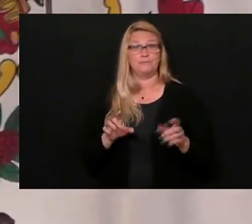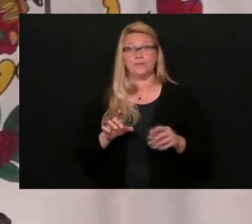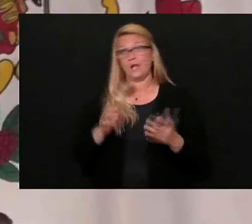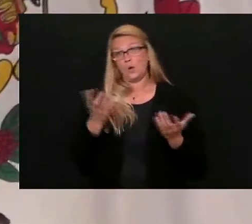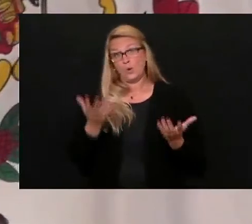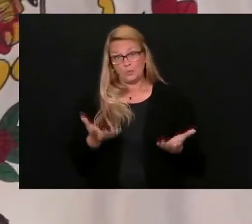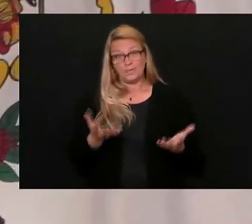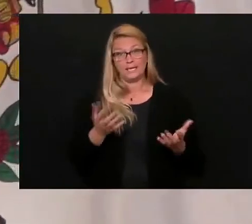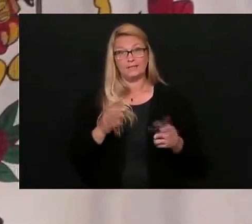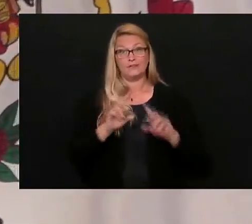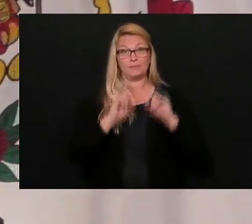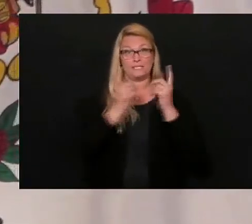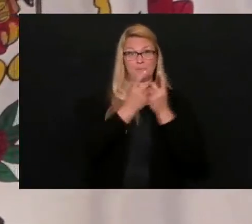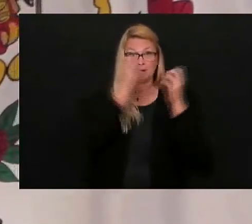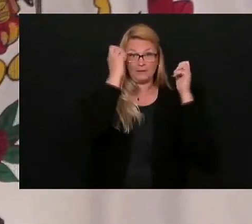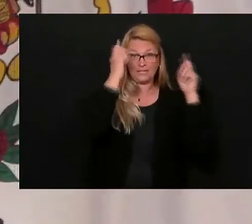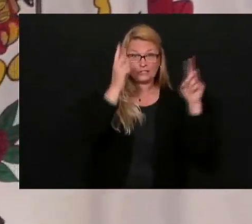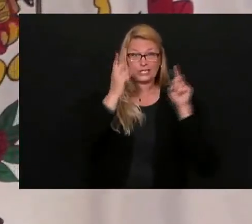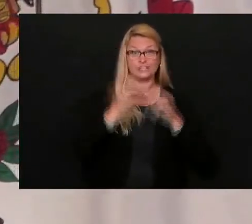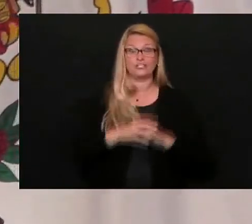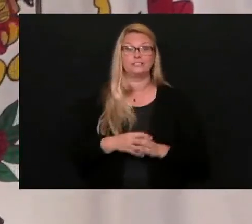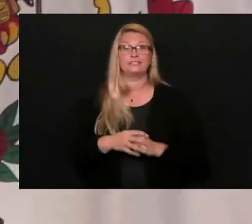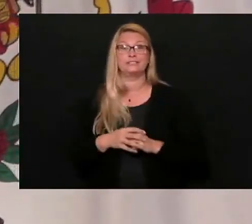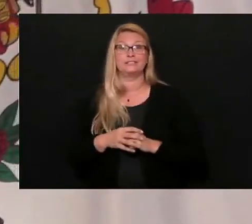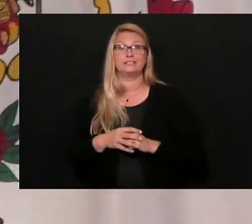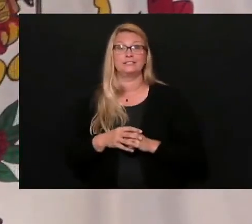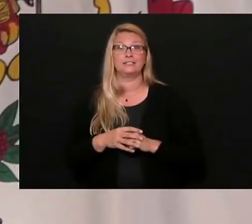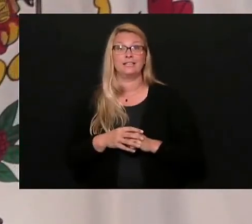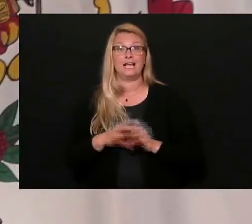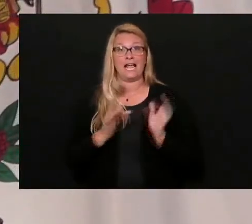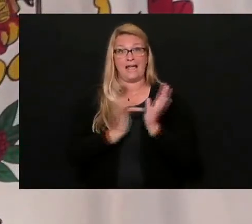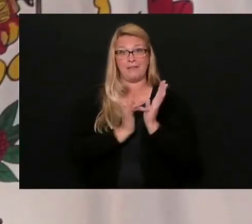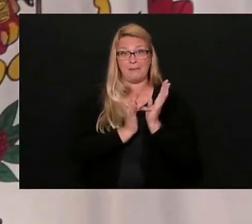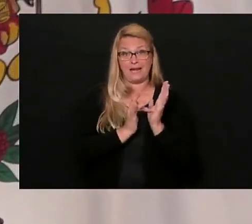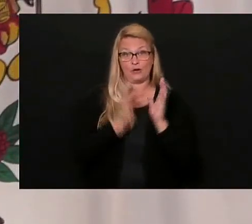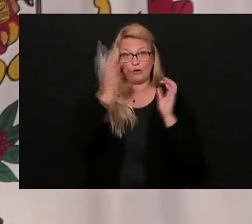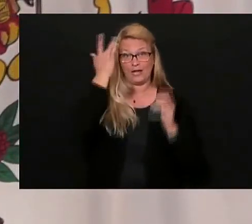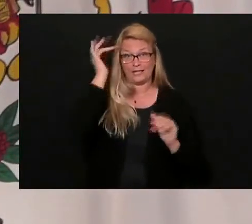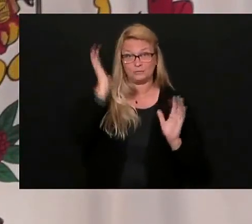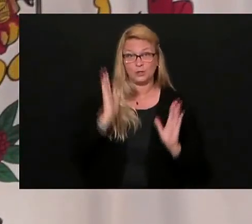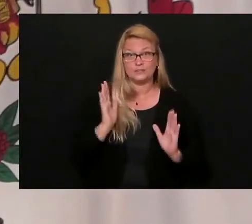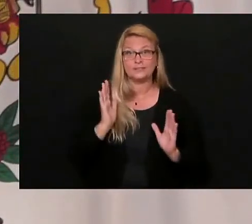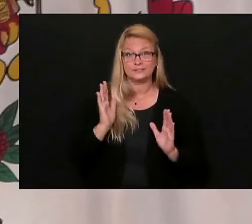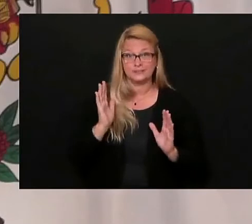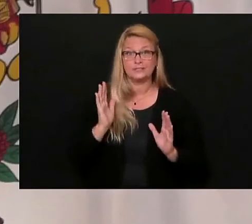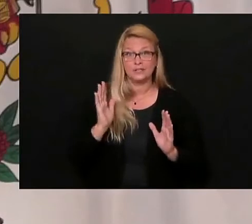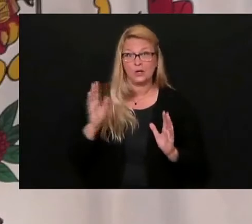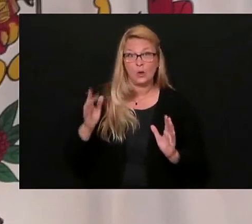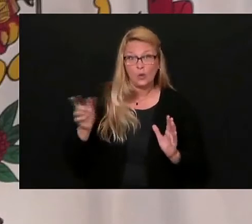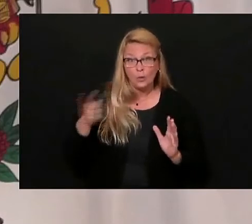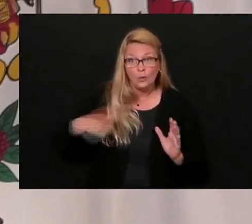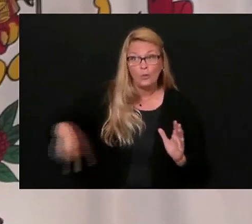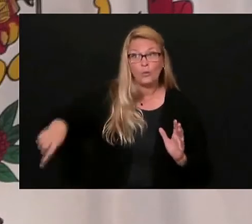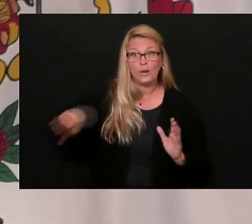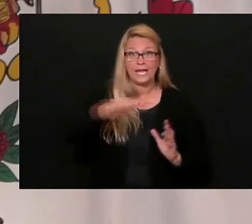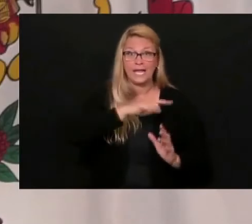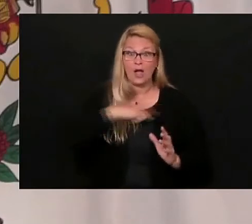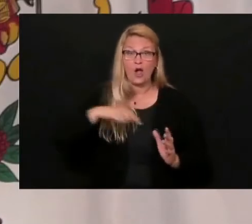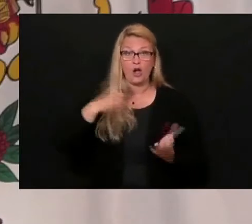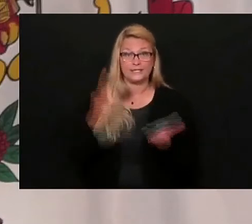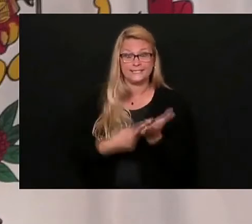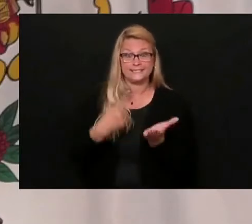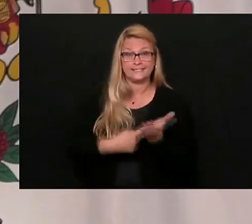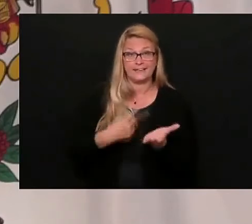standpoint of the Department of Ed and our medical experts Everybody met and talked